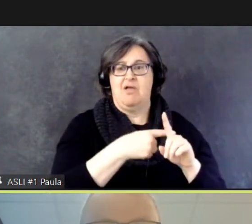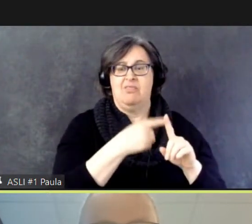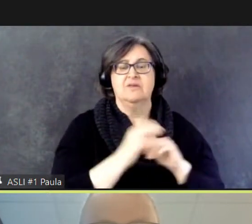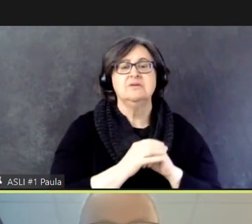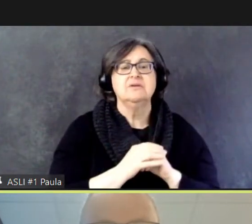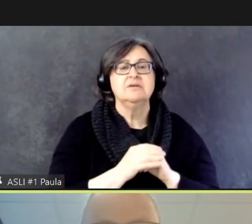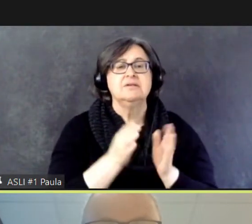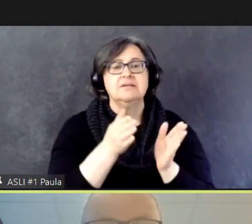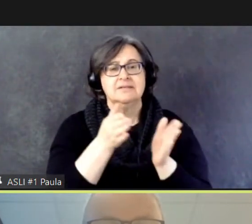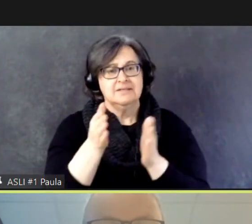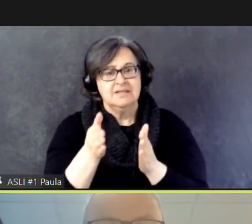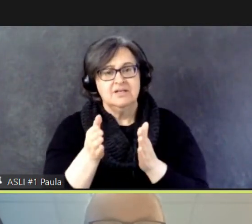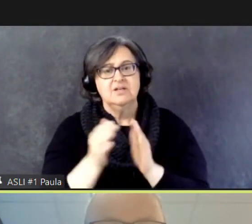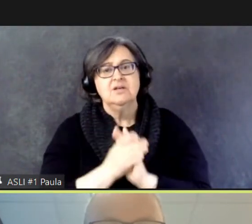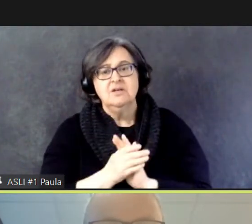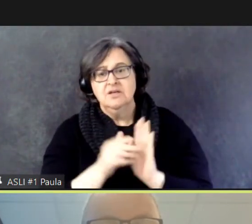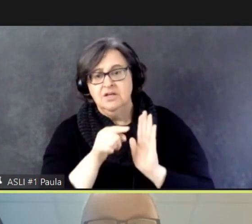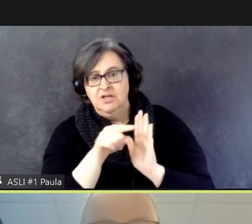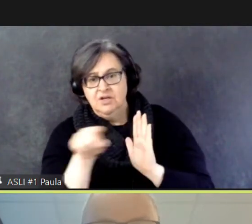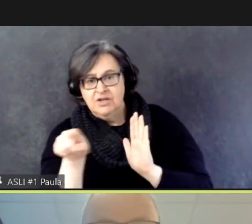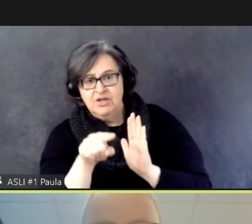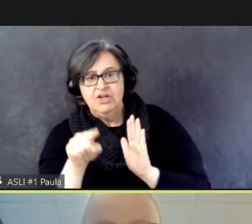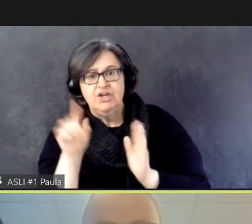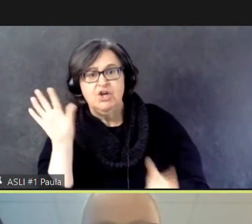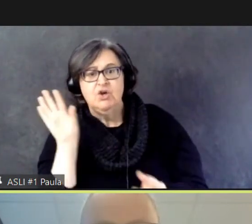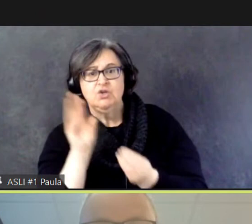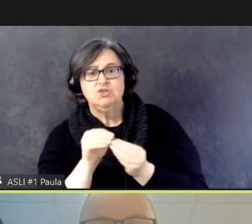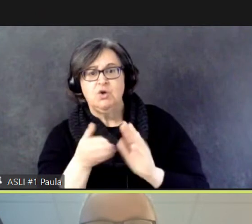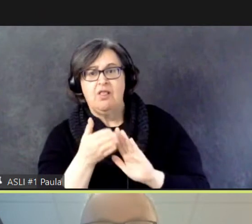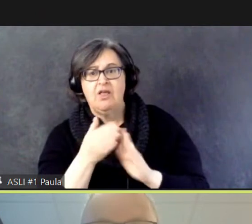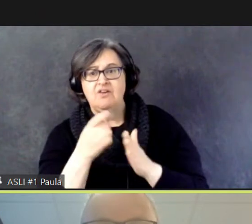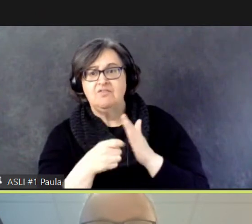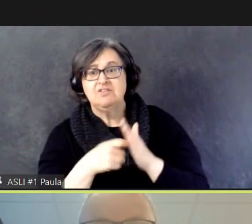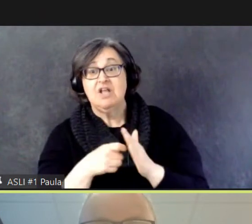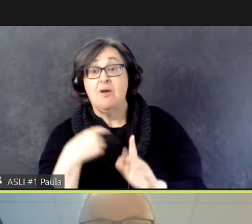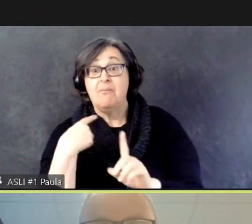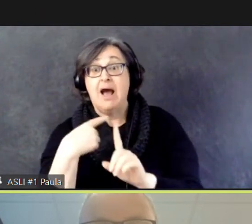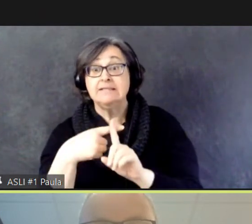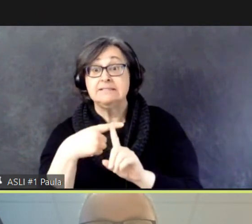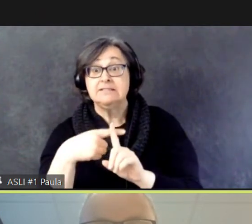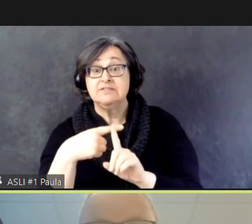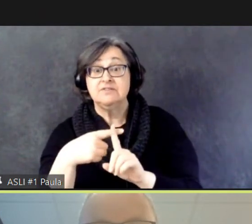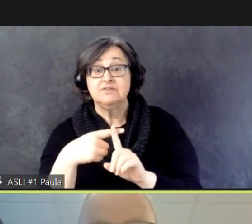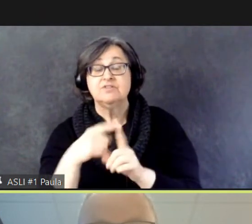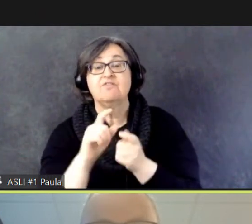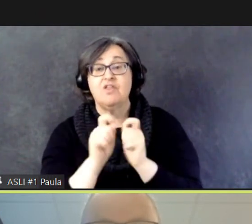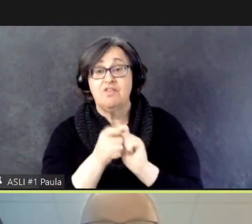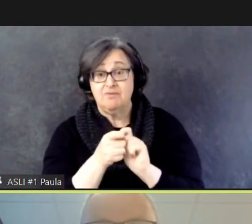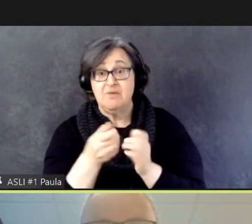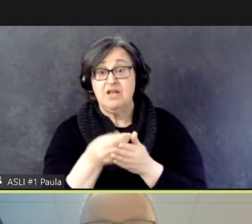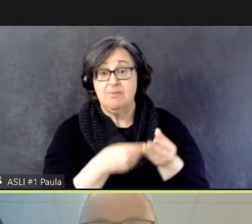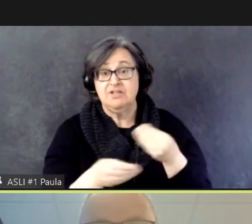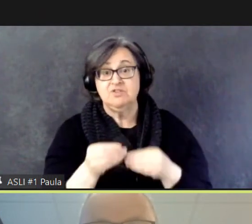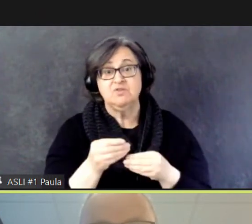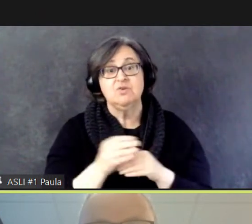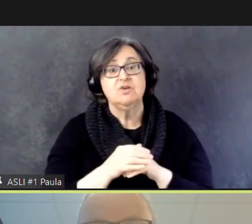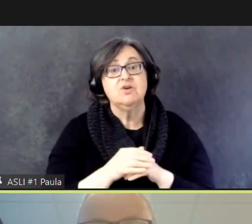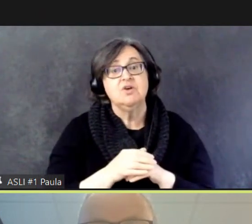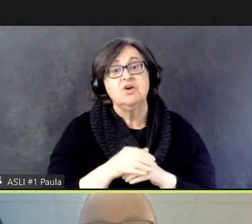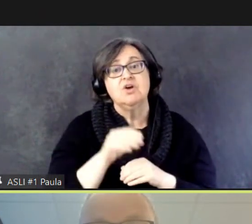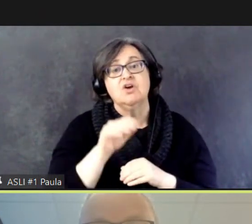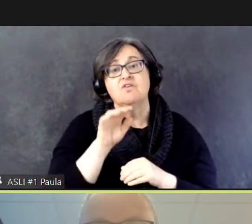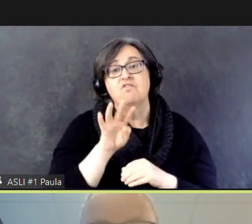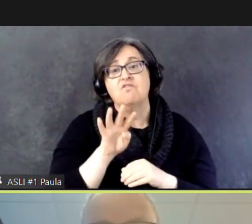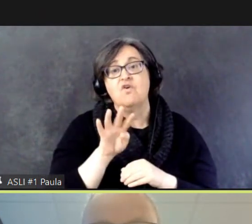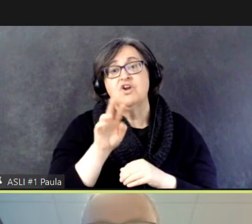dropping down to the bottom line here, we see total operating expenses positive on an amended budget basis by about